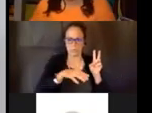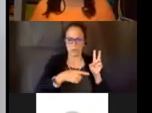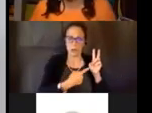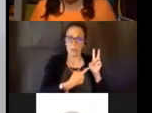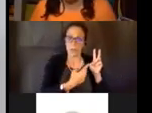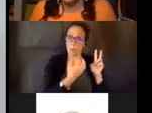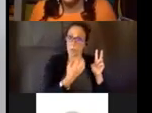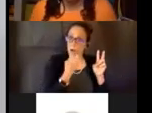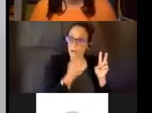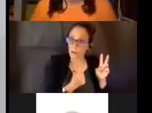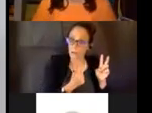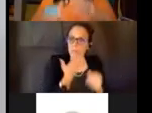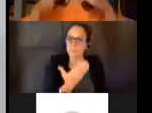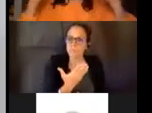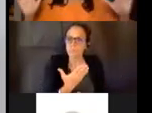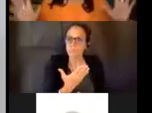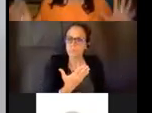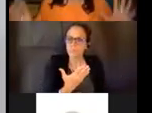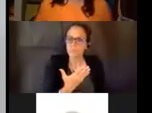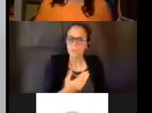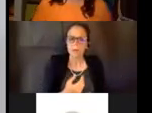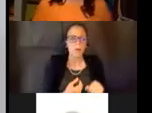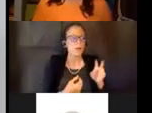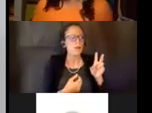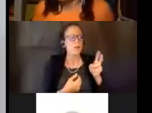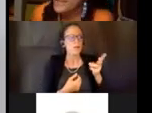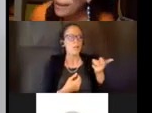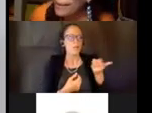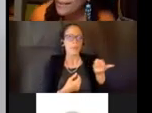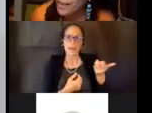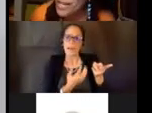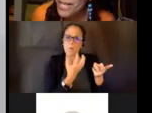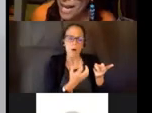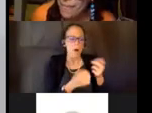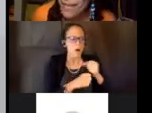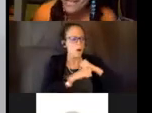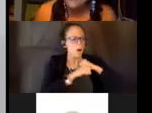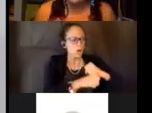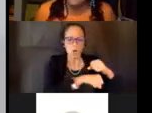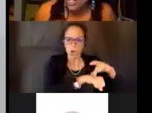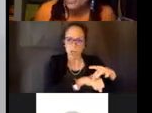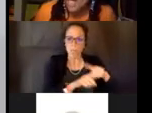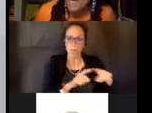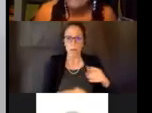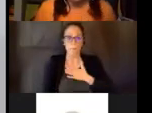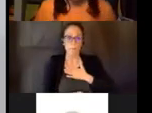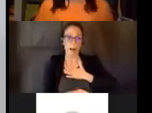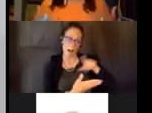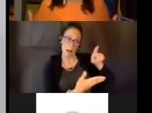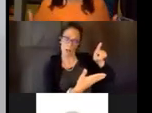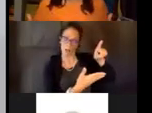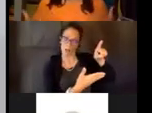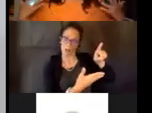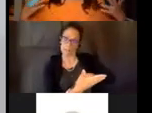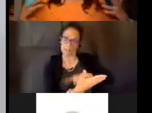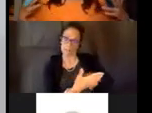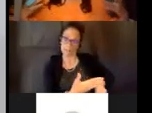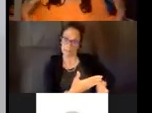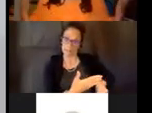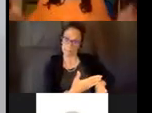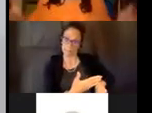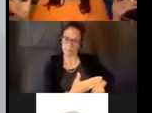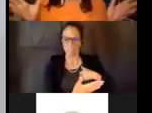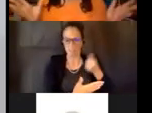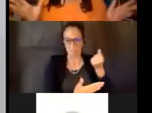that conversation. Where that kind of falls off a little bit for me, there's a lot of places where it falls off. And one of them is I have to think,